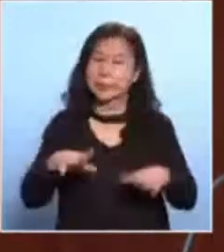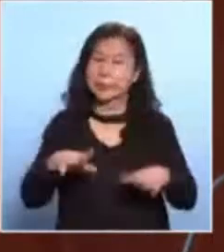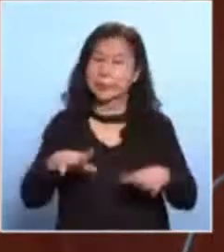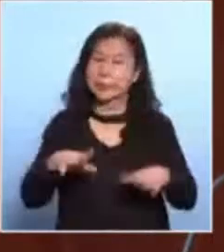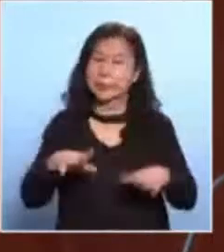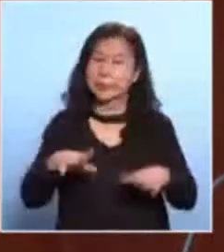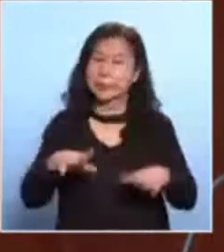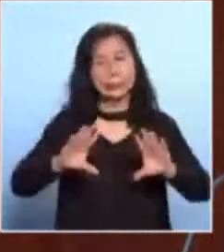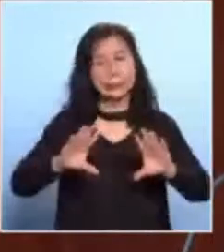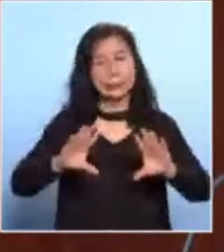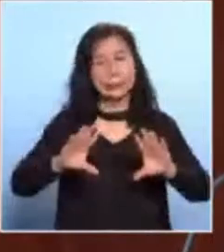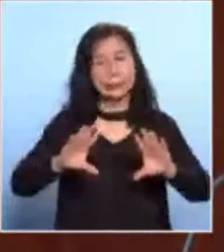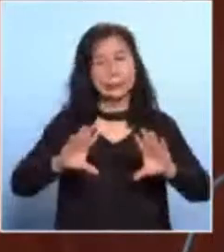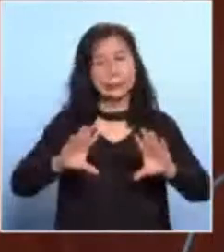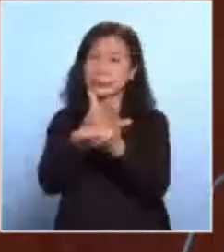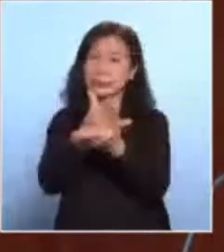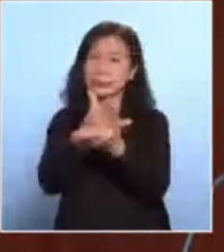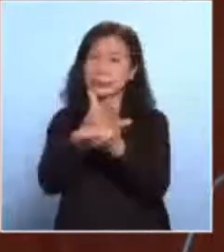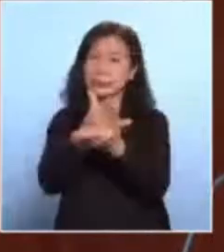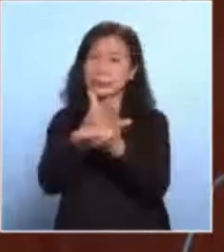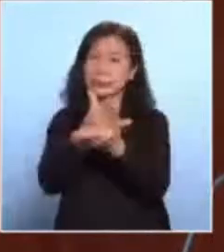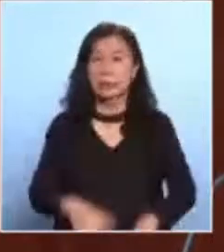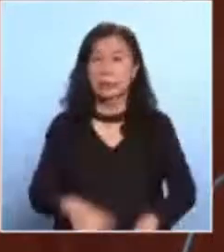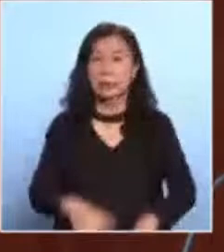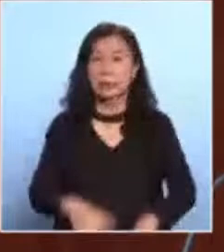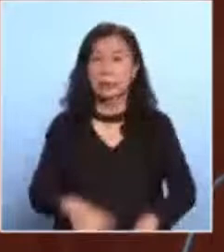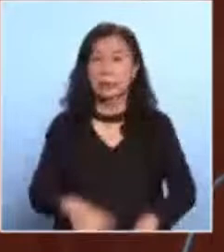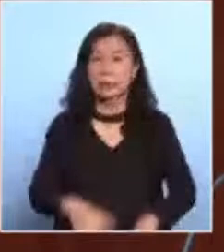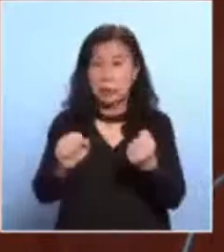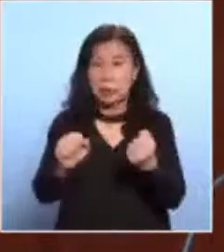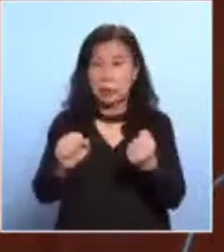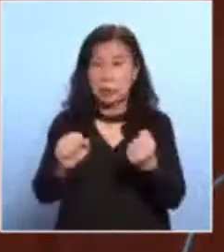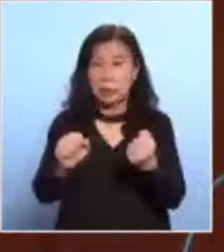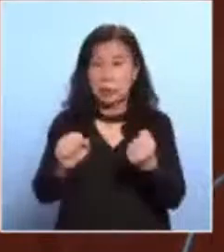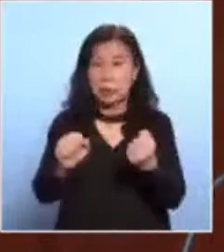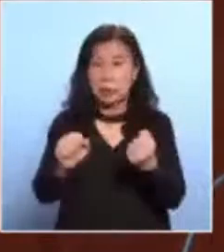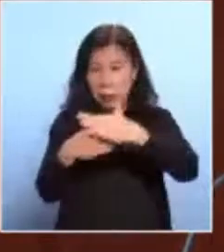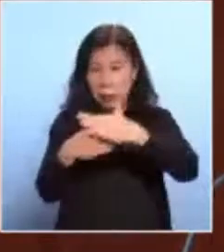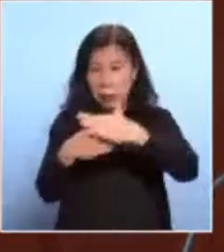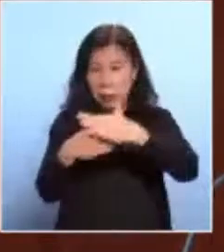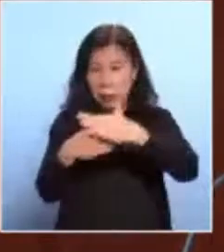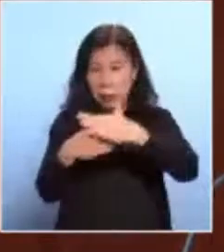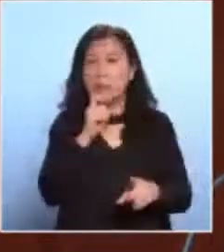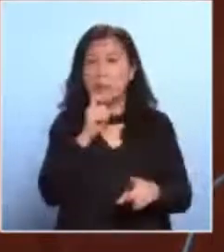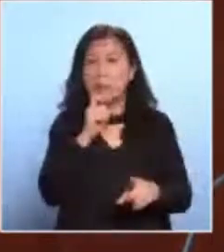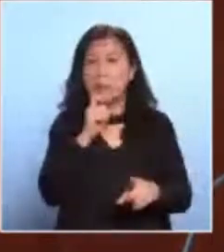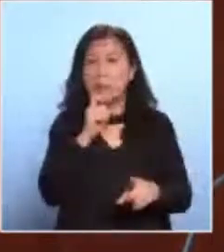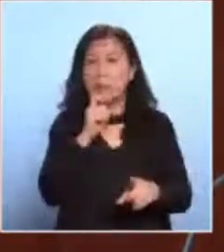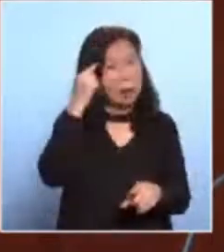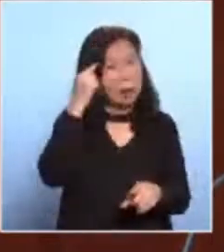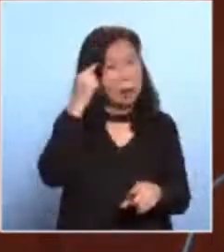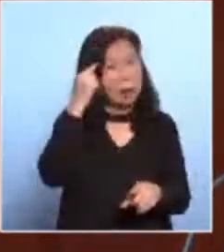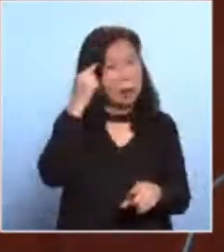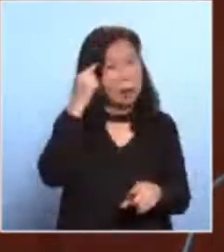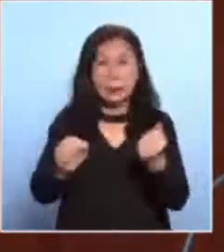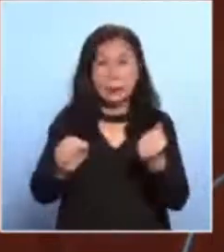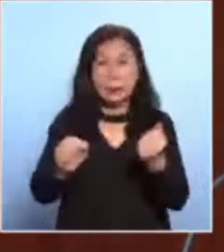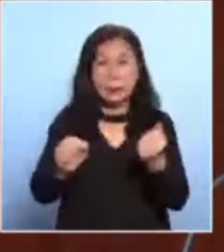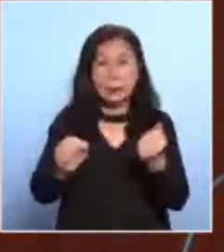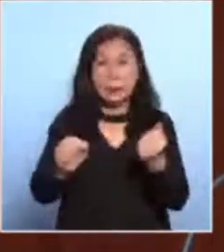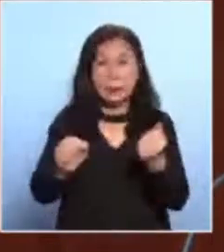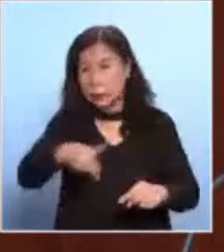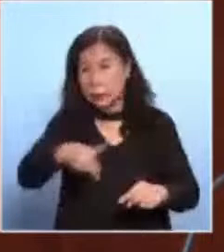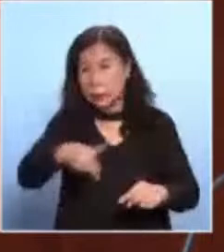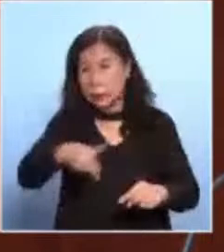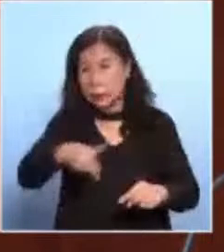room. While we will embark on a study to tackle the issue of SDUs in the long term, we also strive to improve the living